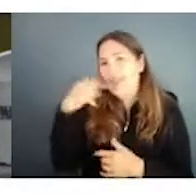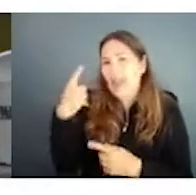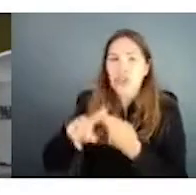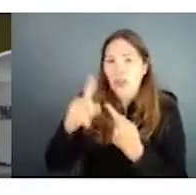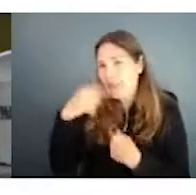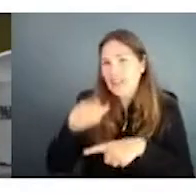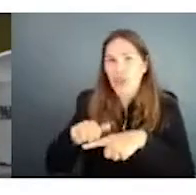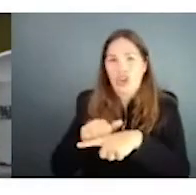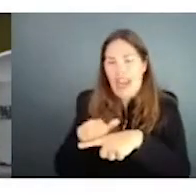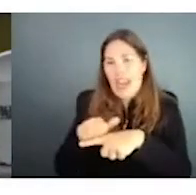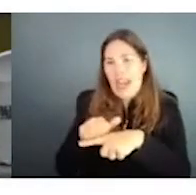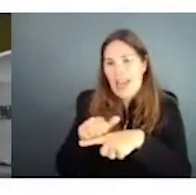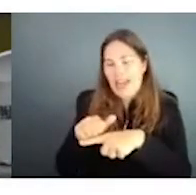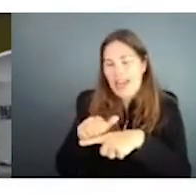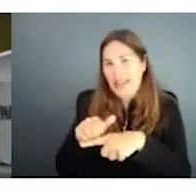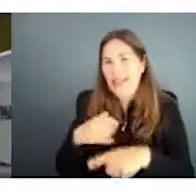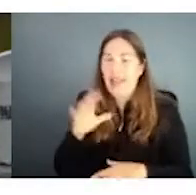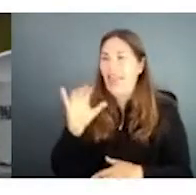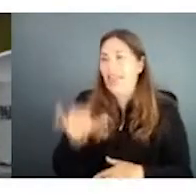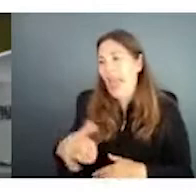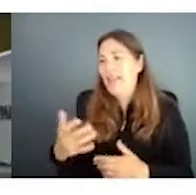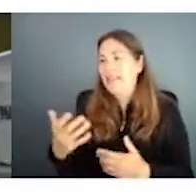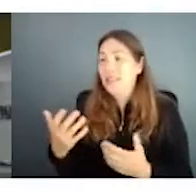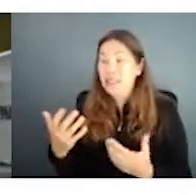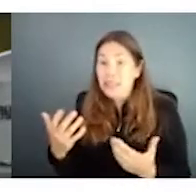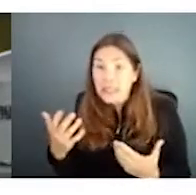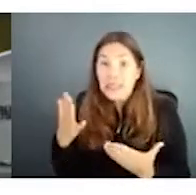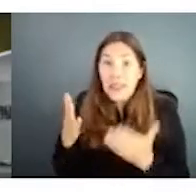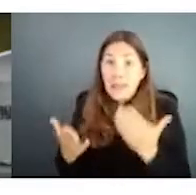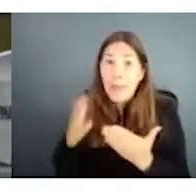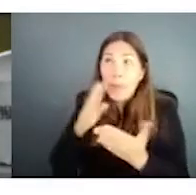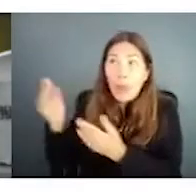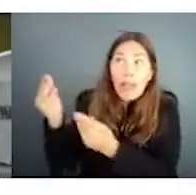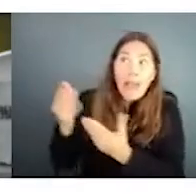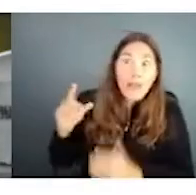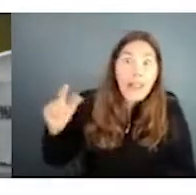training, and that news may be coming down the road.